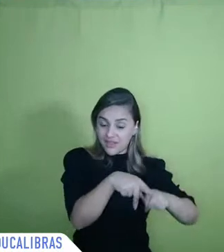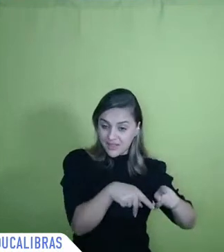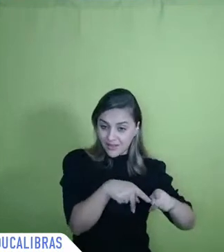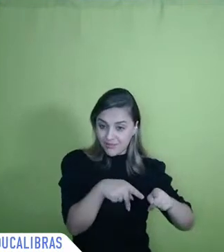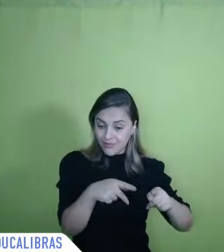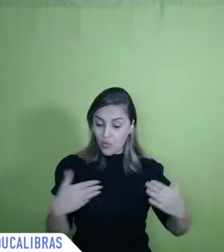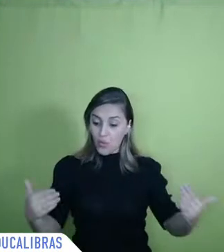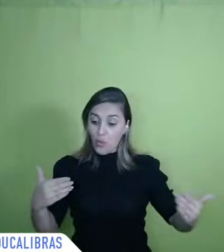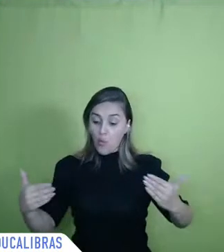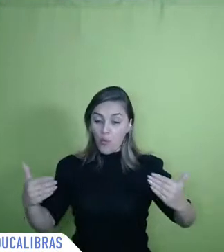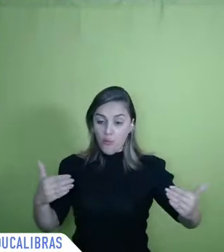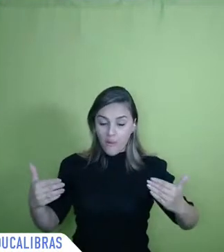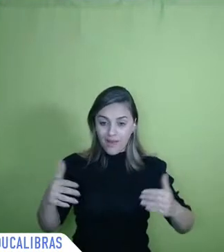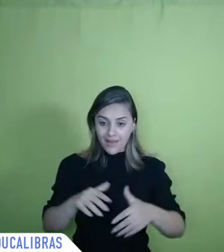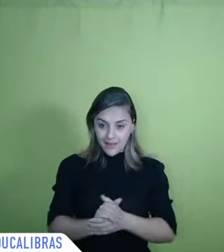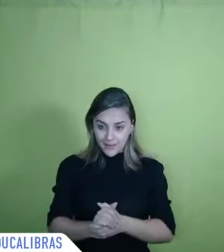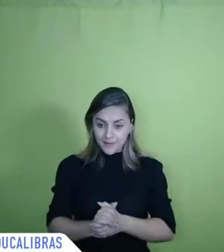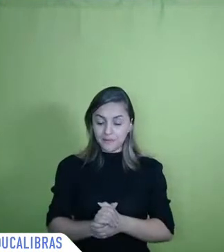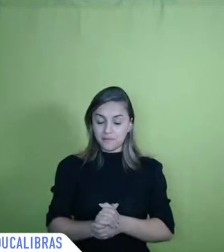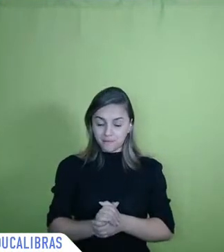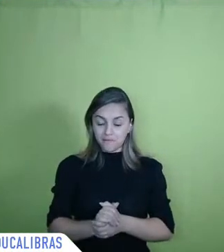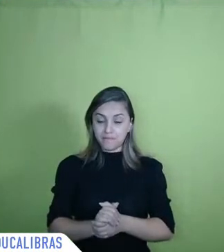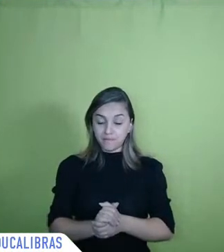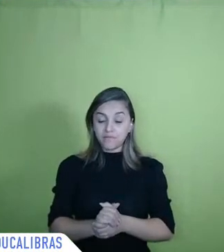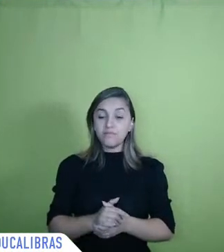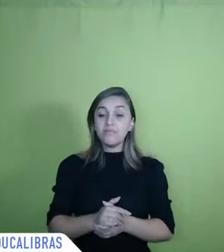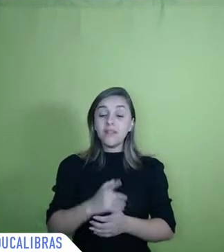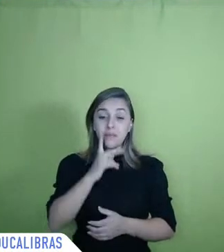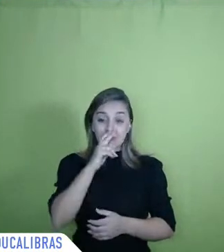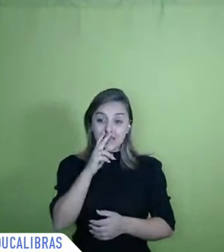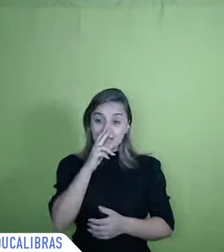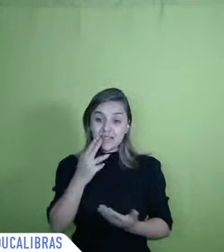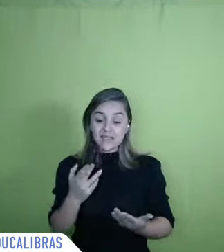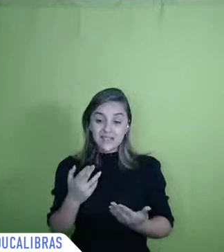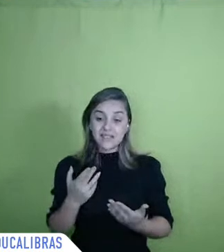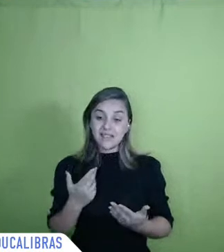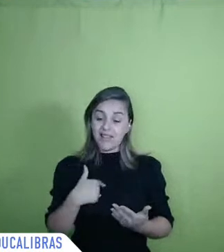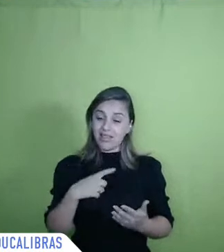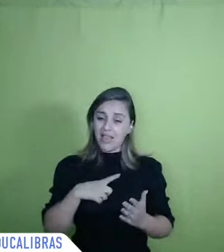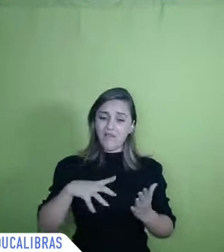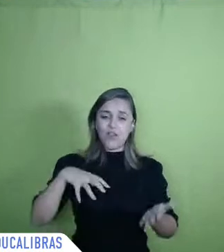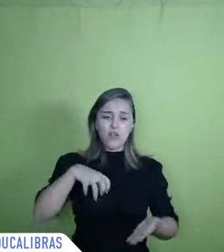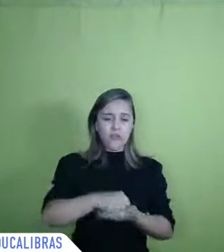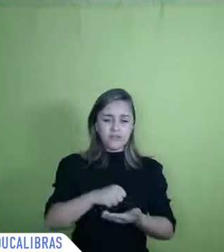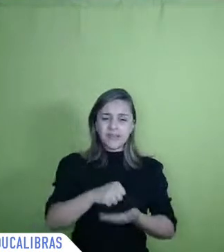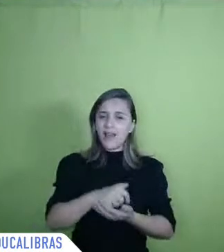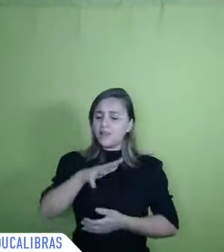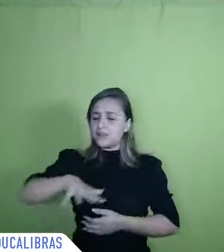different investments. But we have to go back on these choices. Otherwise,